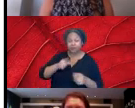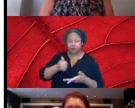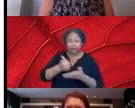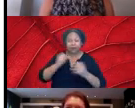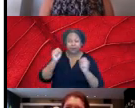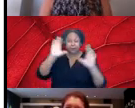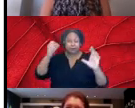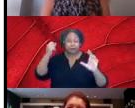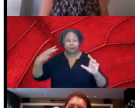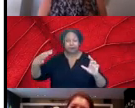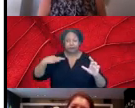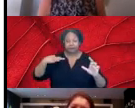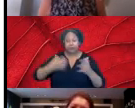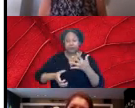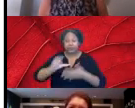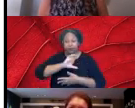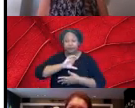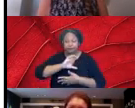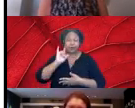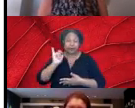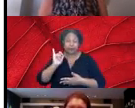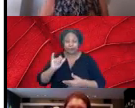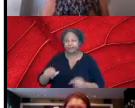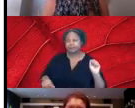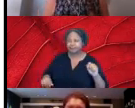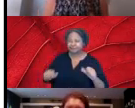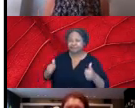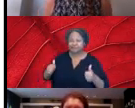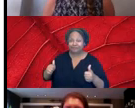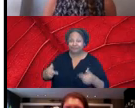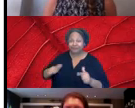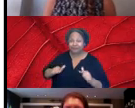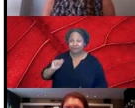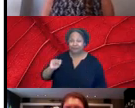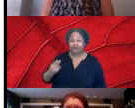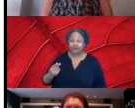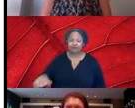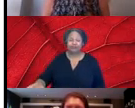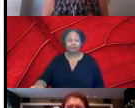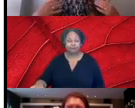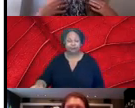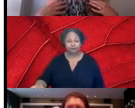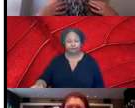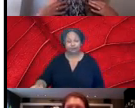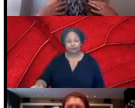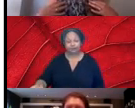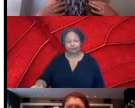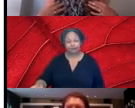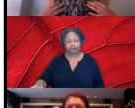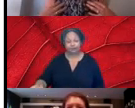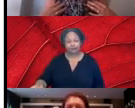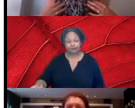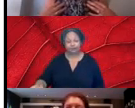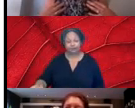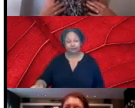criteria. That's really great, Tash. One question we also get is, I'm a nominator,